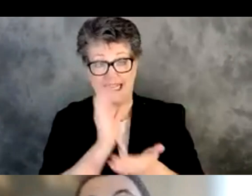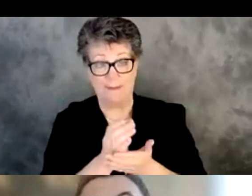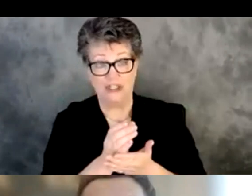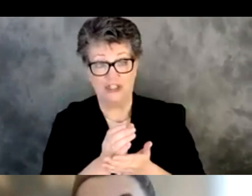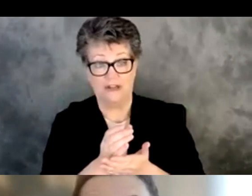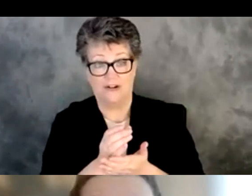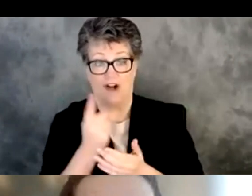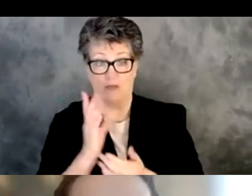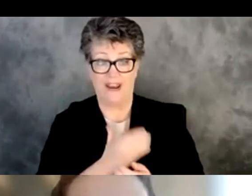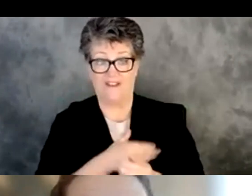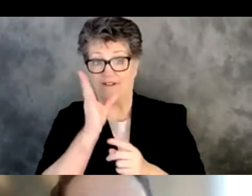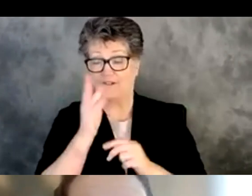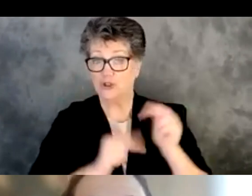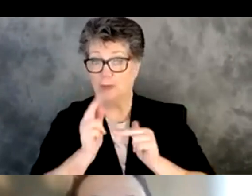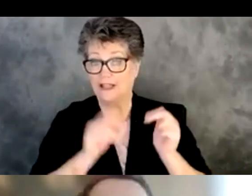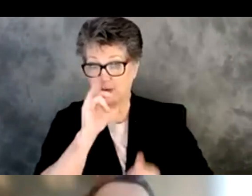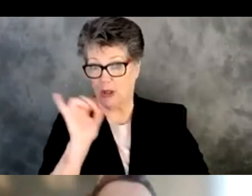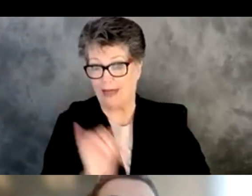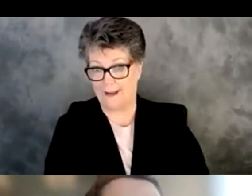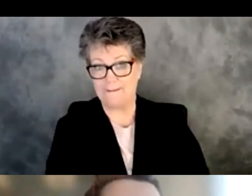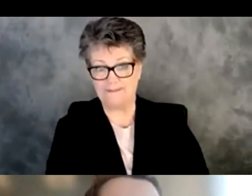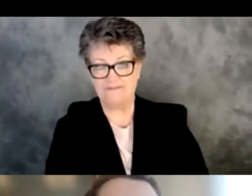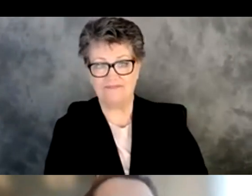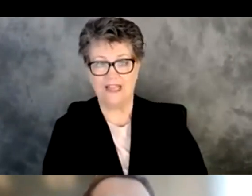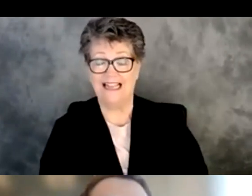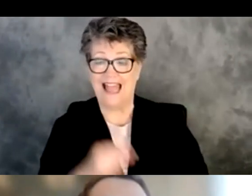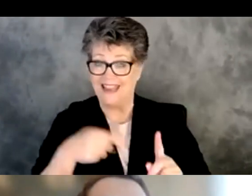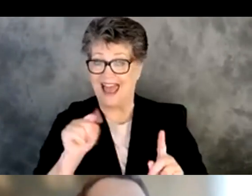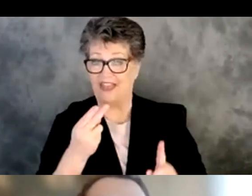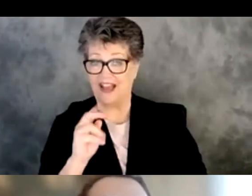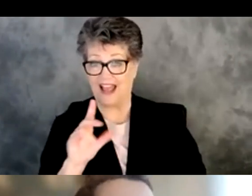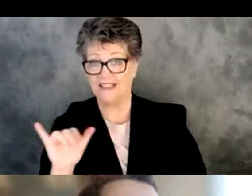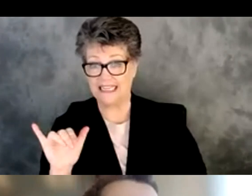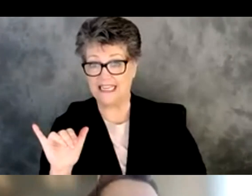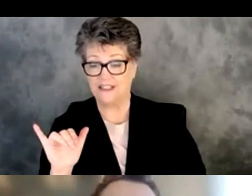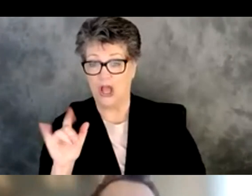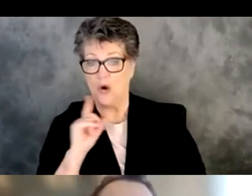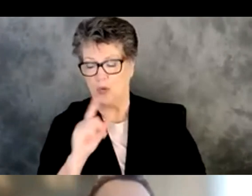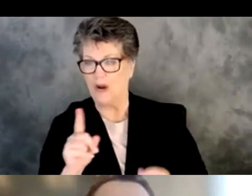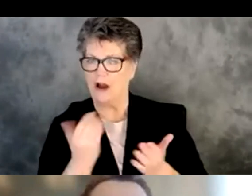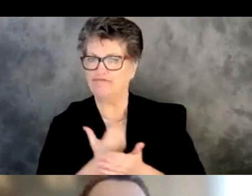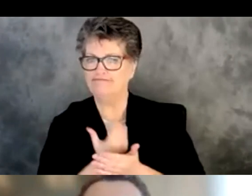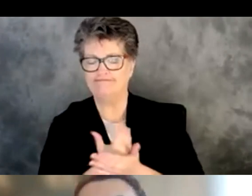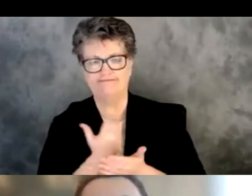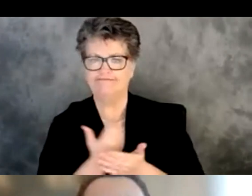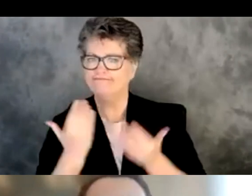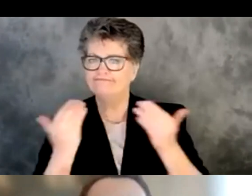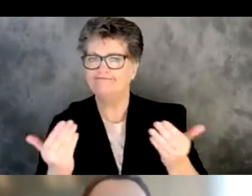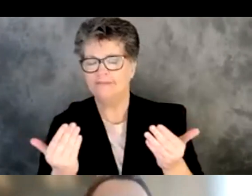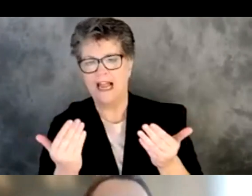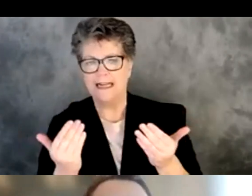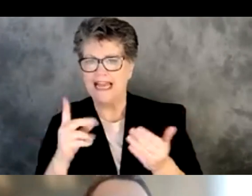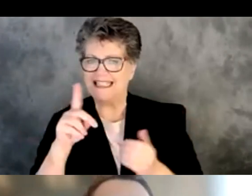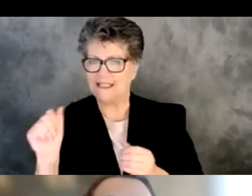what one of our future buildings will look like. And at the Kelsey, we pioneer disability forward housing